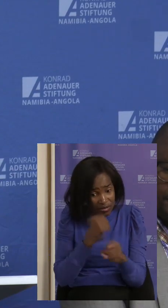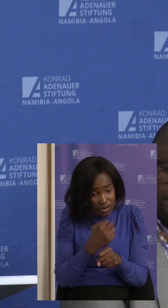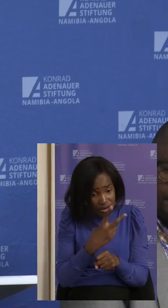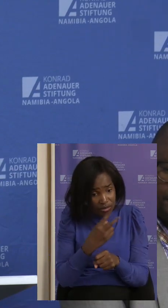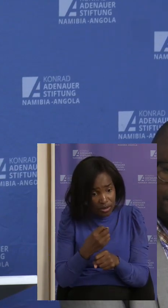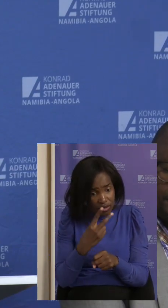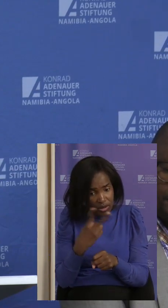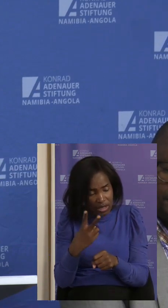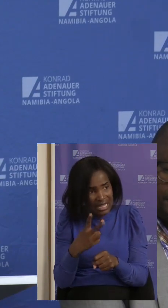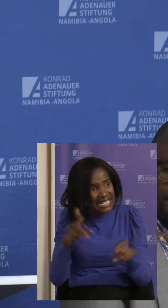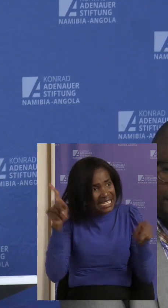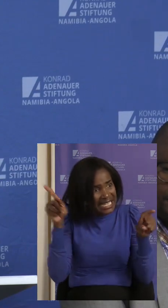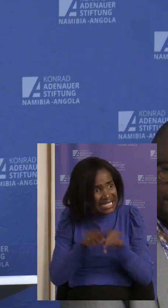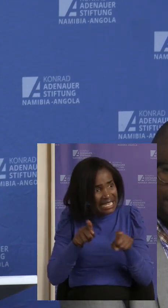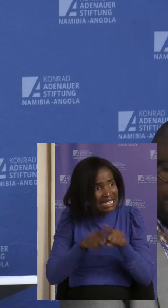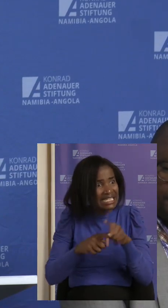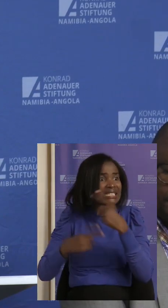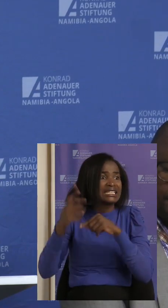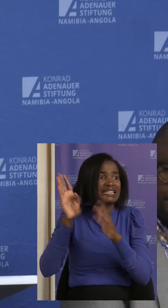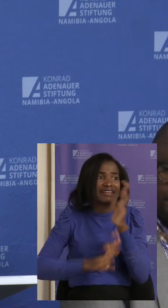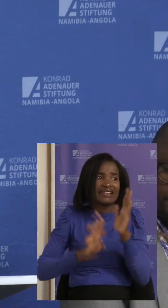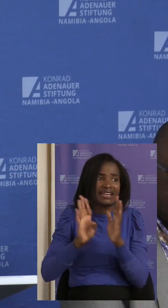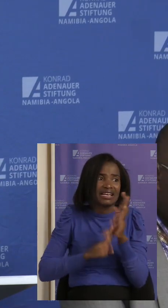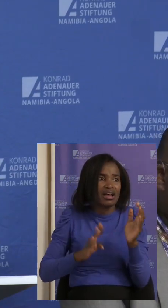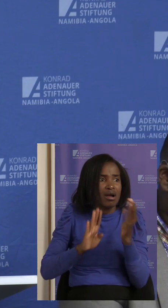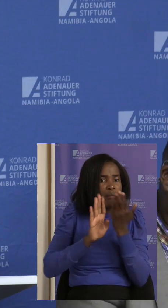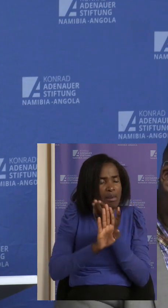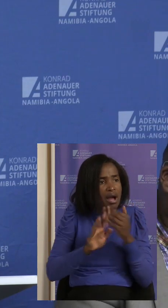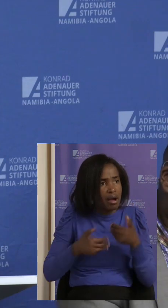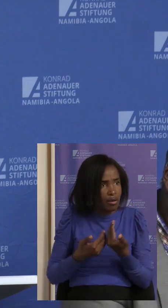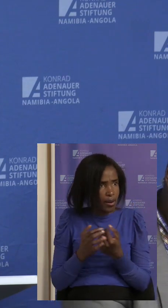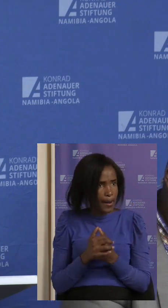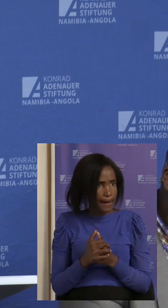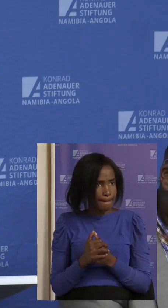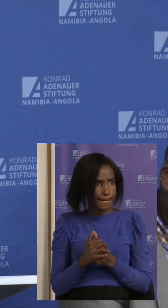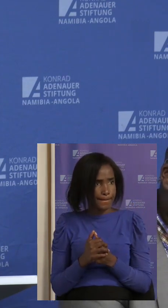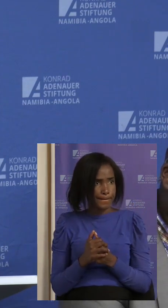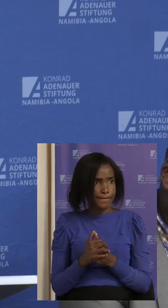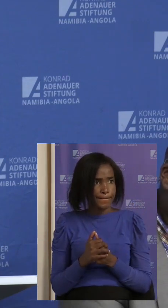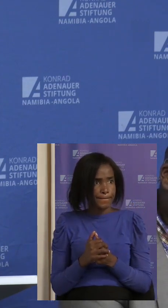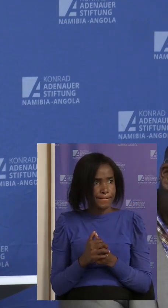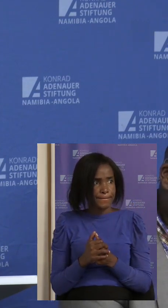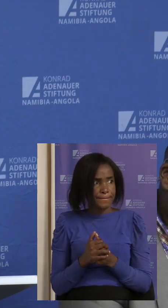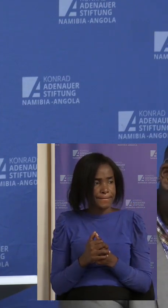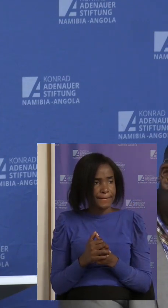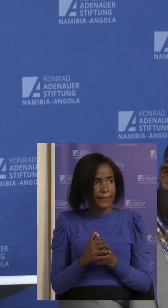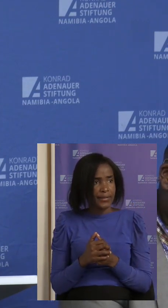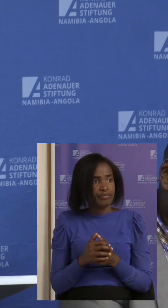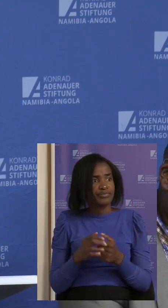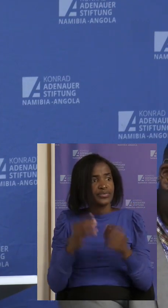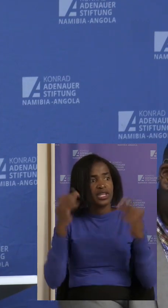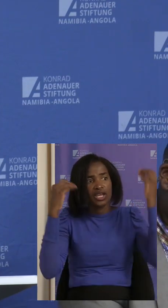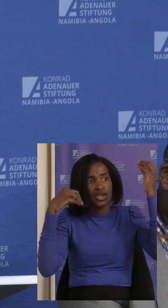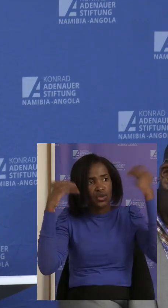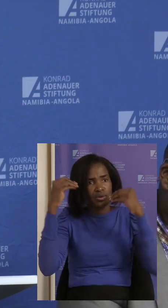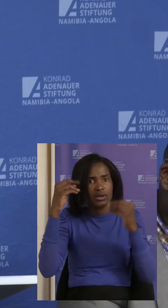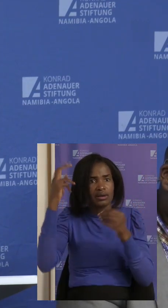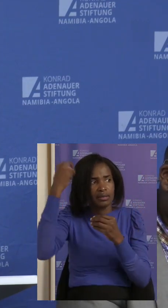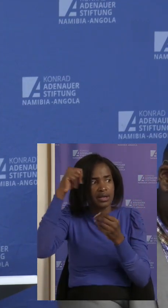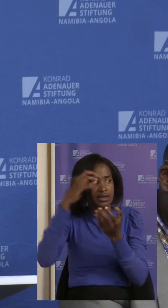are not suffering the same things that they've been suffering previously? Further to that, institutions of higher learning must